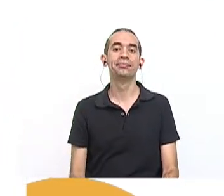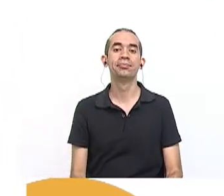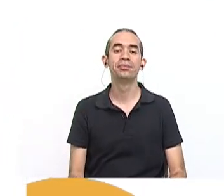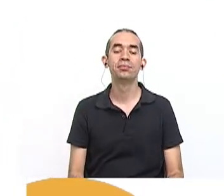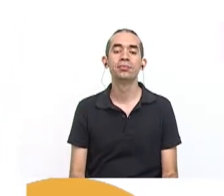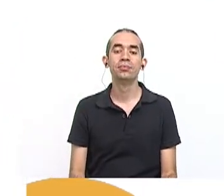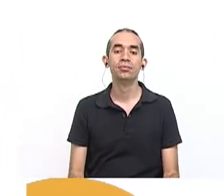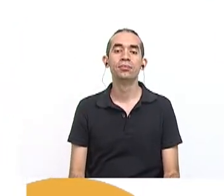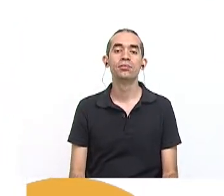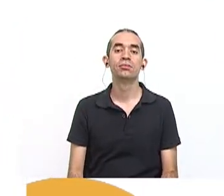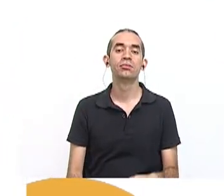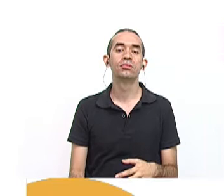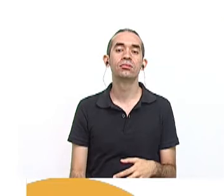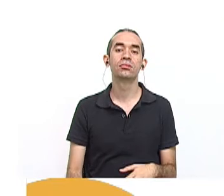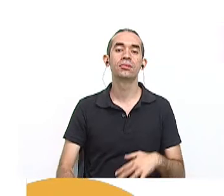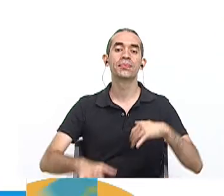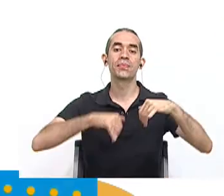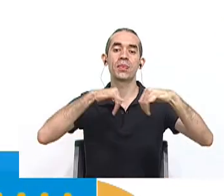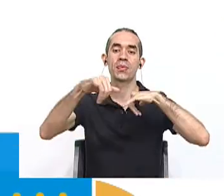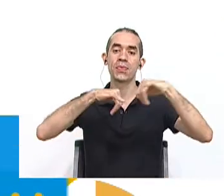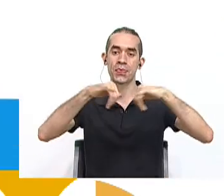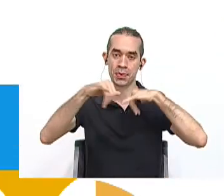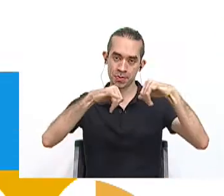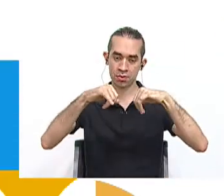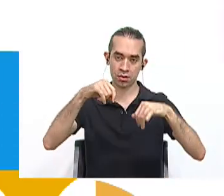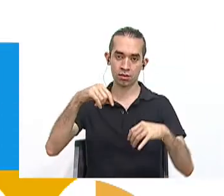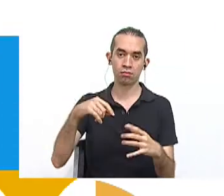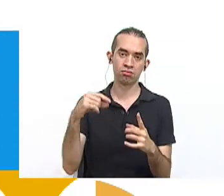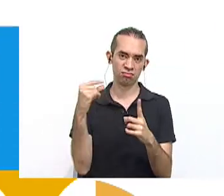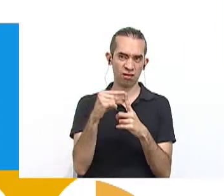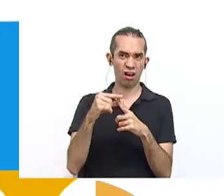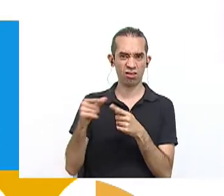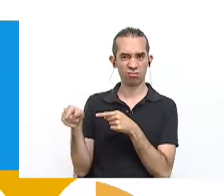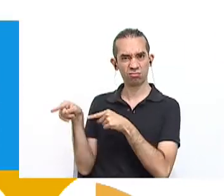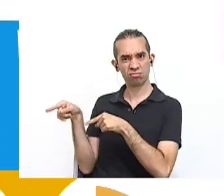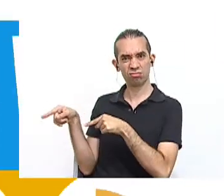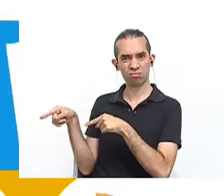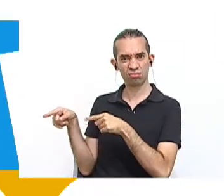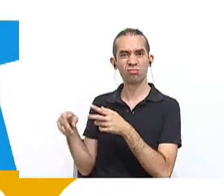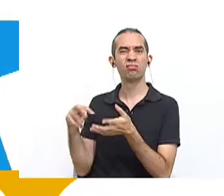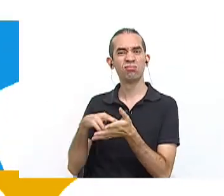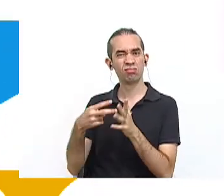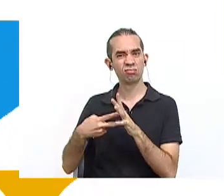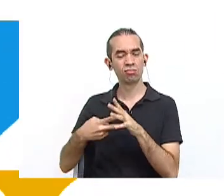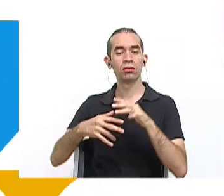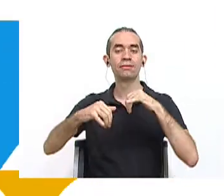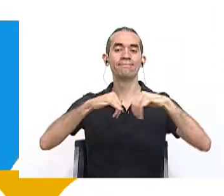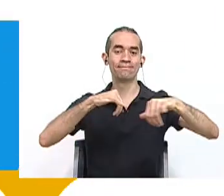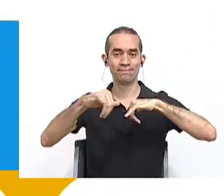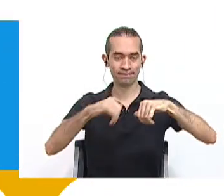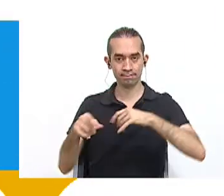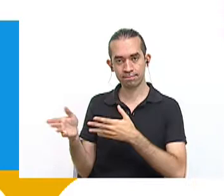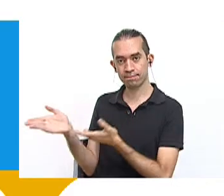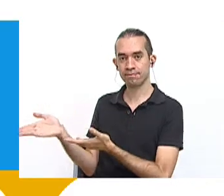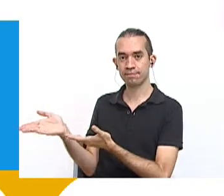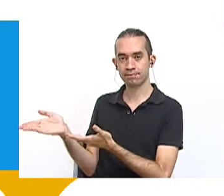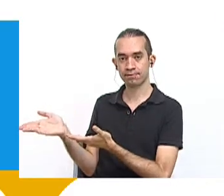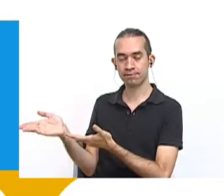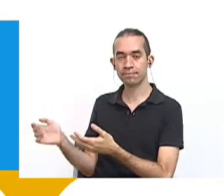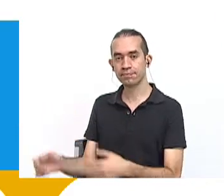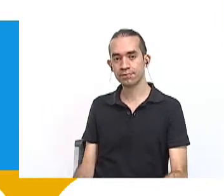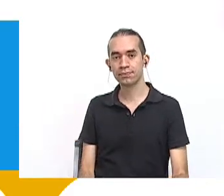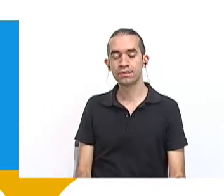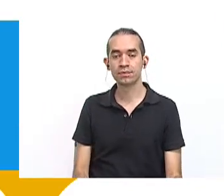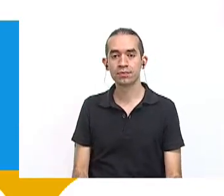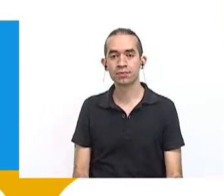this case, it's going to be synonyms. That's another word I want you to learn today, synonym. A synonym is actually a set of